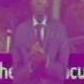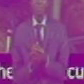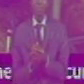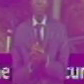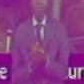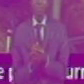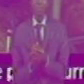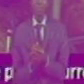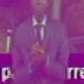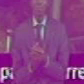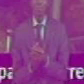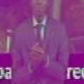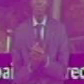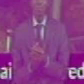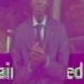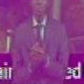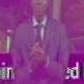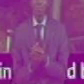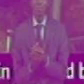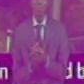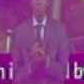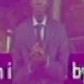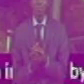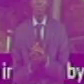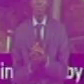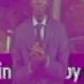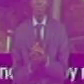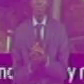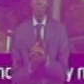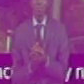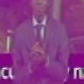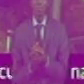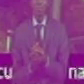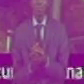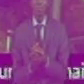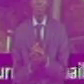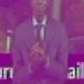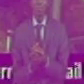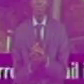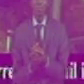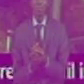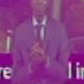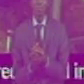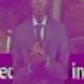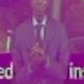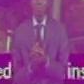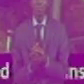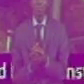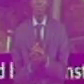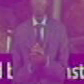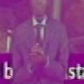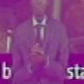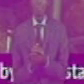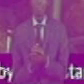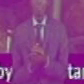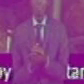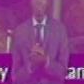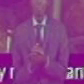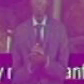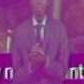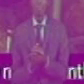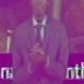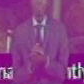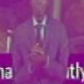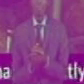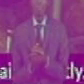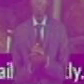now. Amana sa akpono uo, ayoro 20 years, 25, mpoy nama. But all